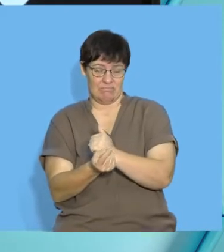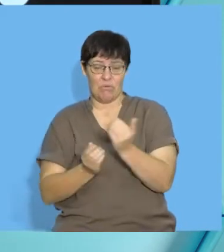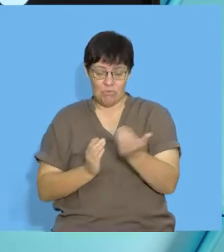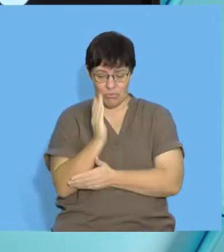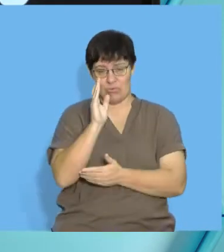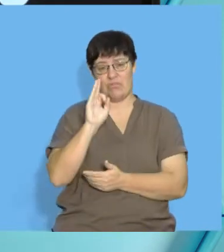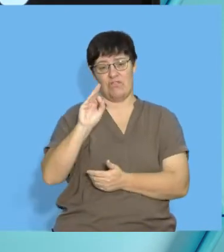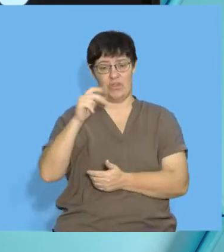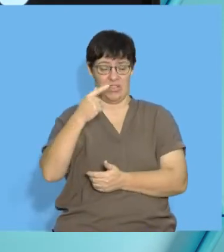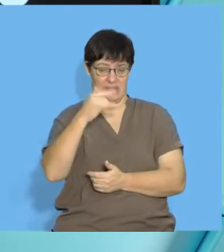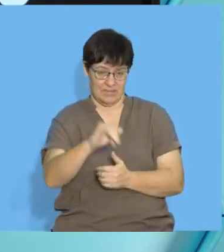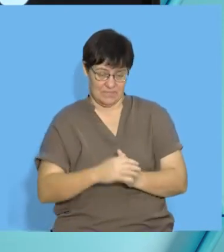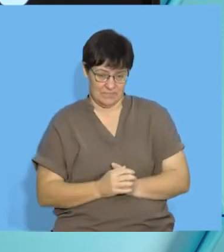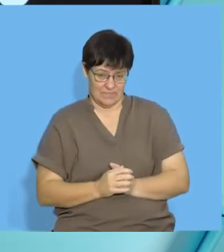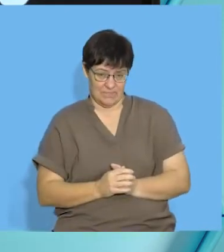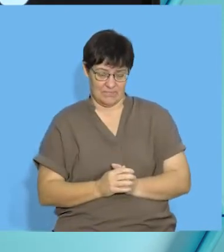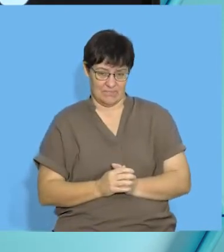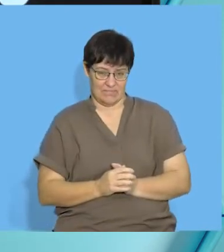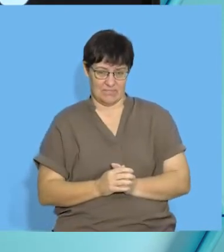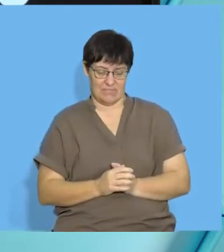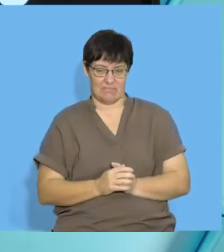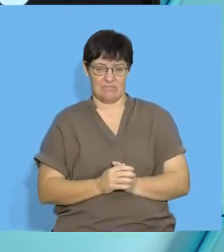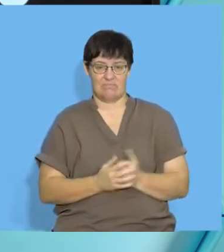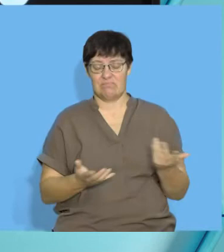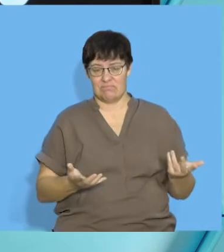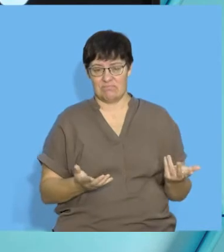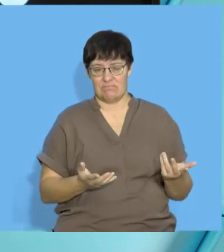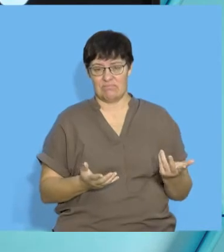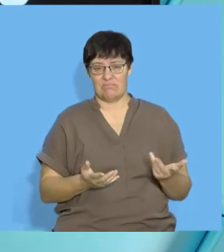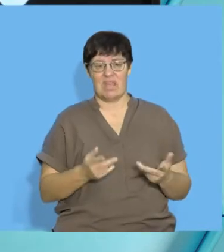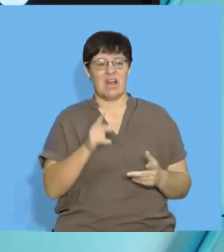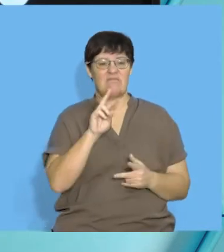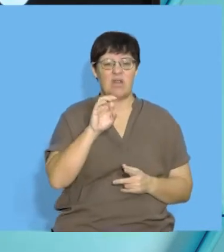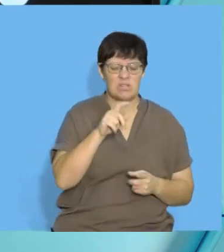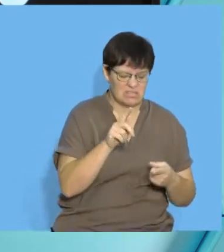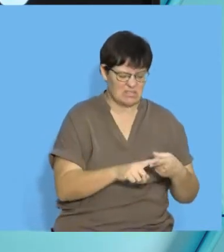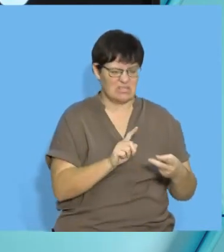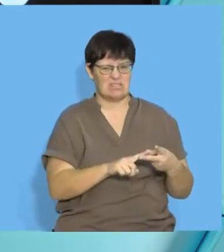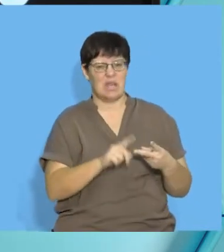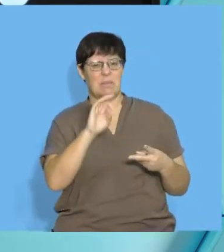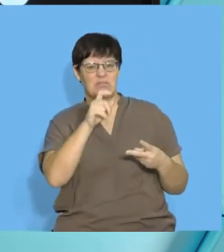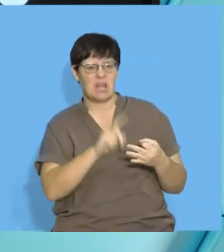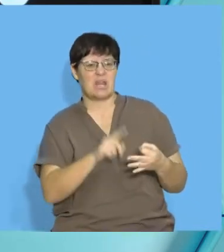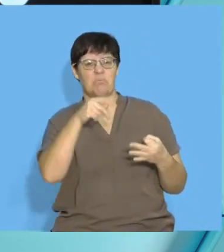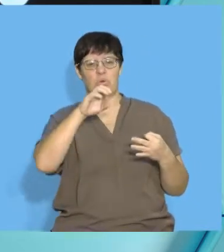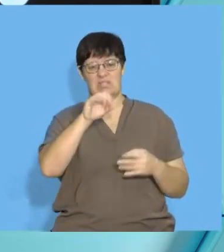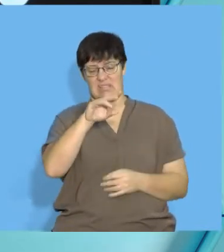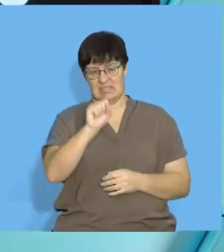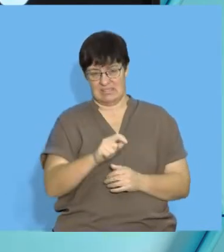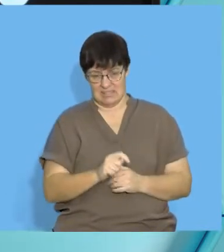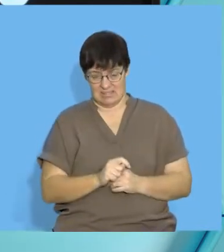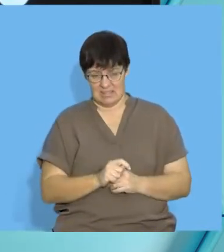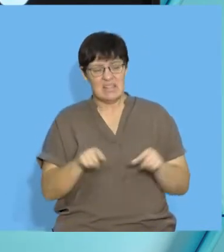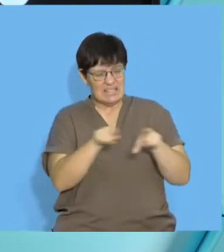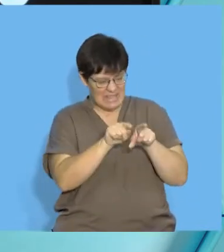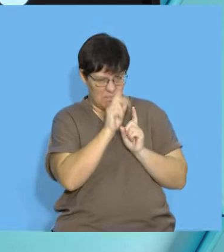right, obviously cause. Pathogenic, viruses, bacteria, and protists. We looked at the same thing,